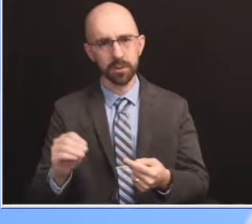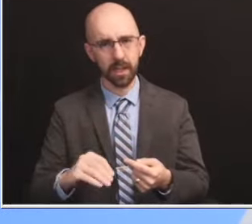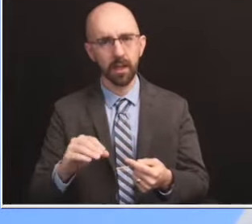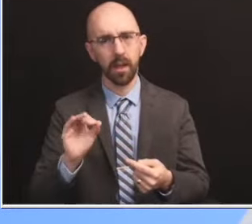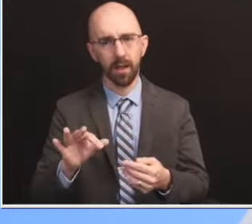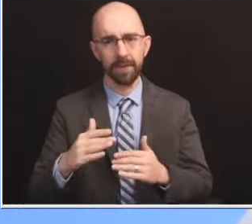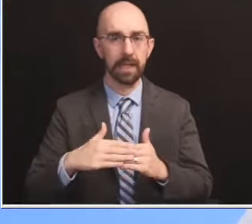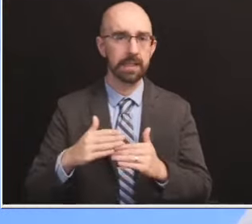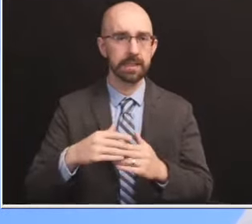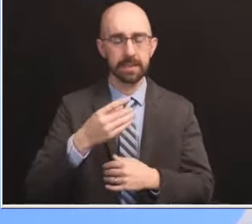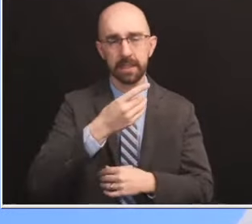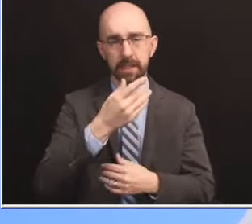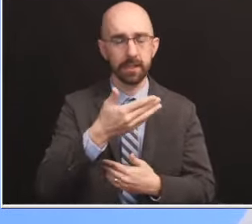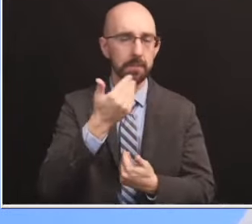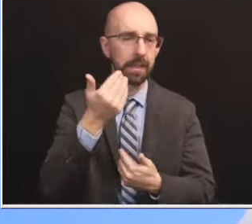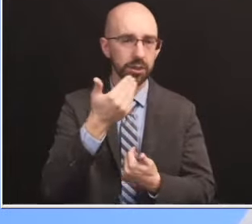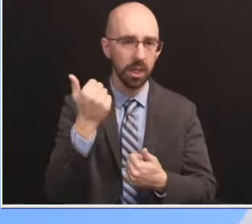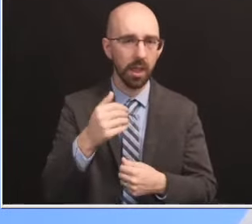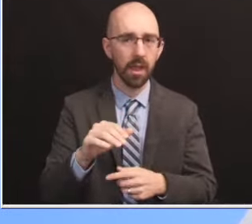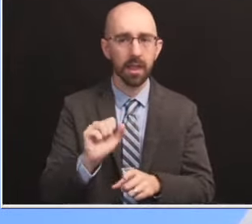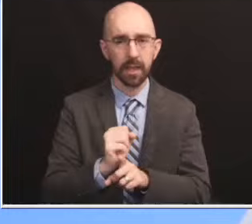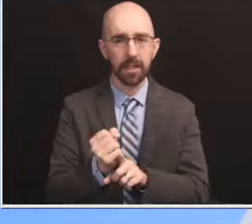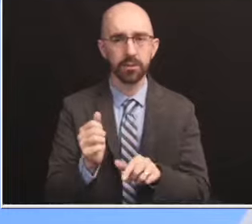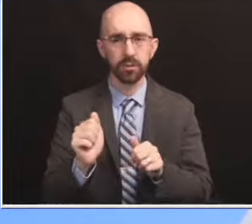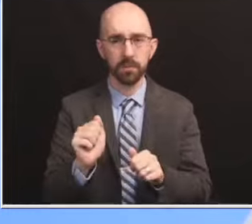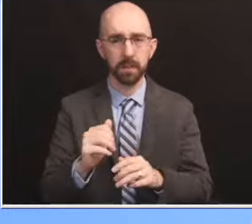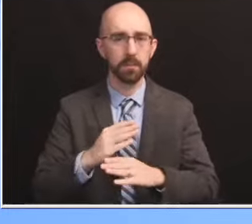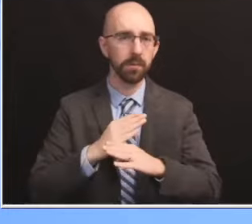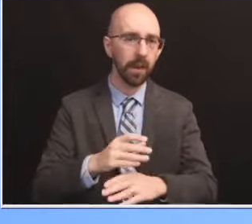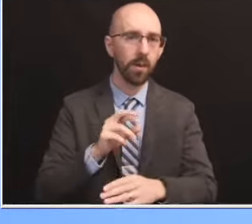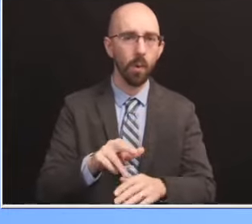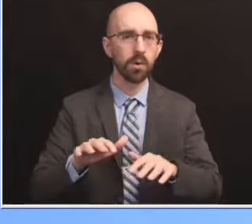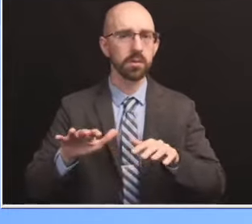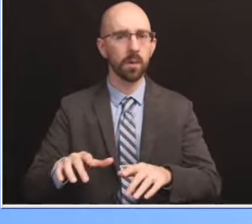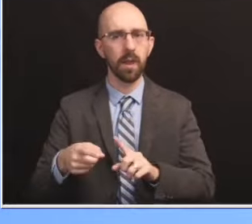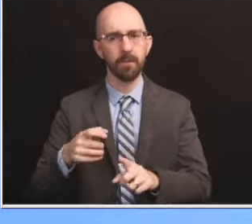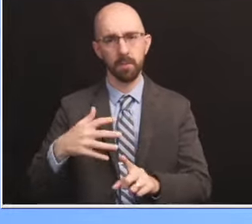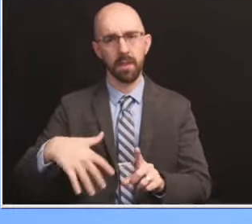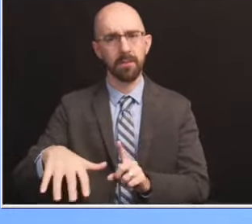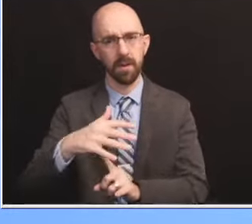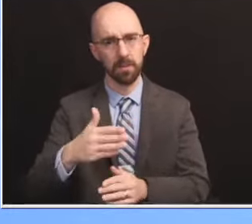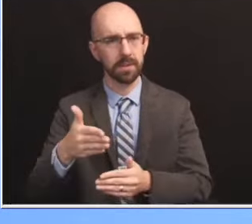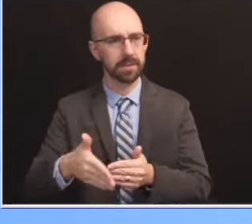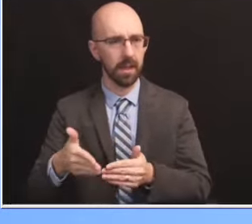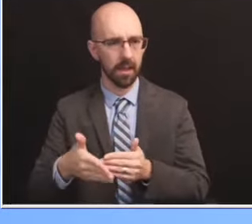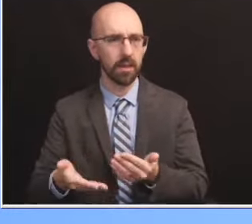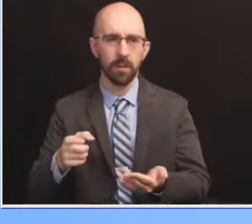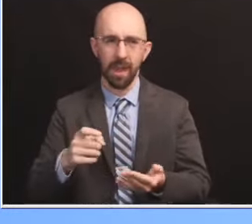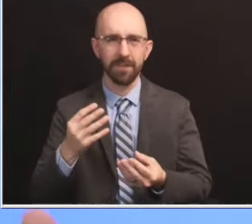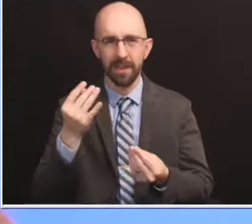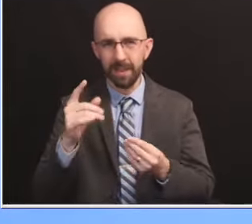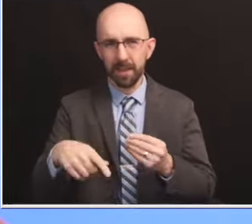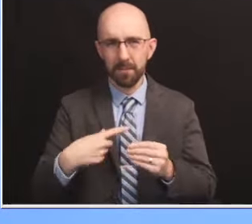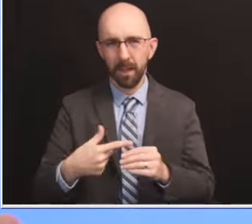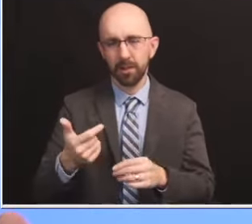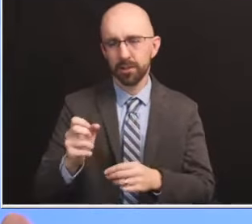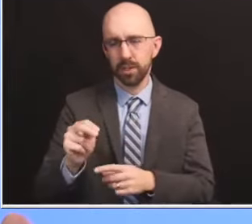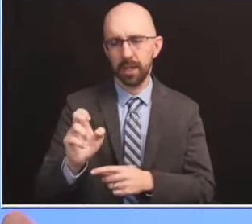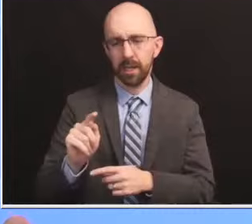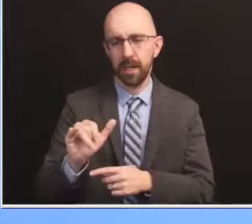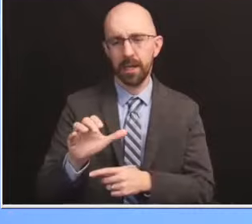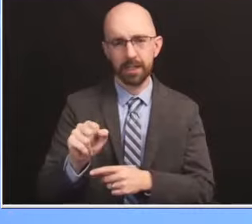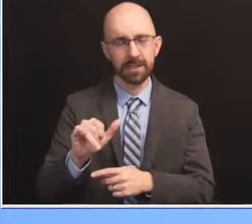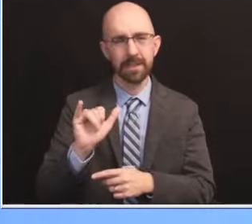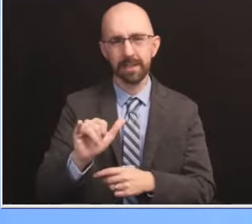dementia cases could be prevented or slowed down from the environment side of things. So I think we have to think about genetics. That is sort of that hand